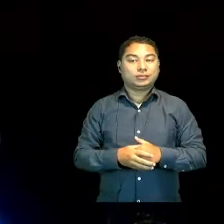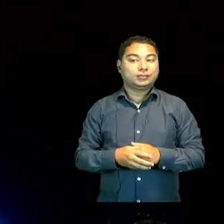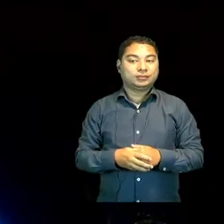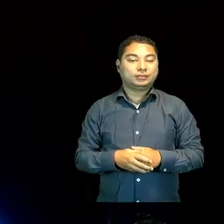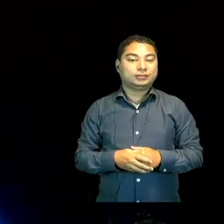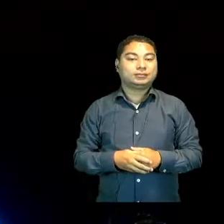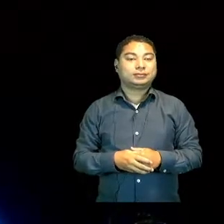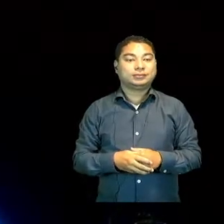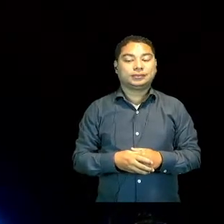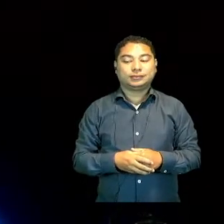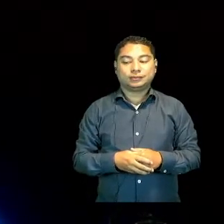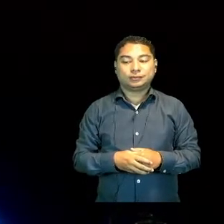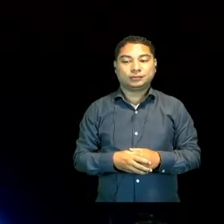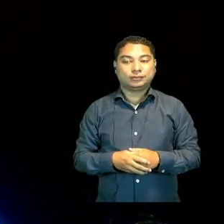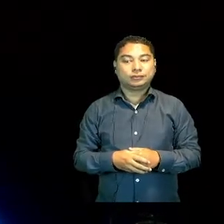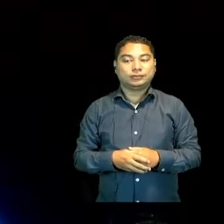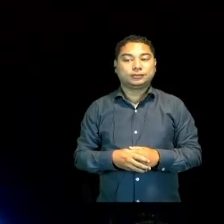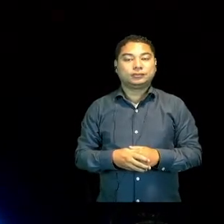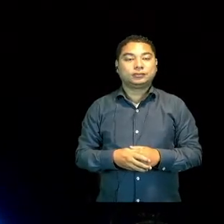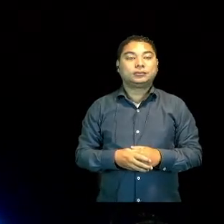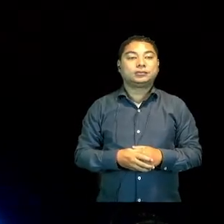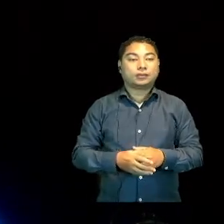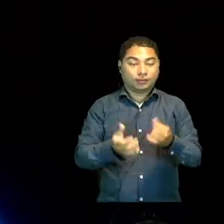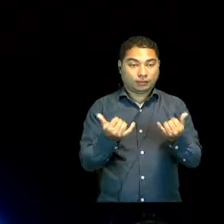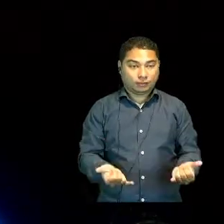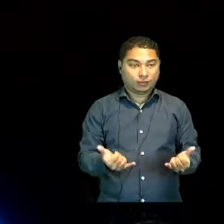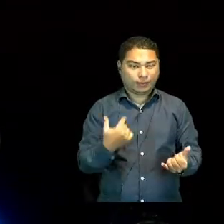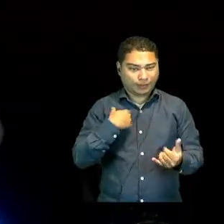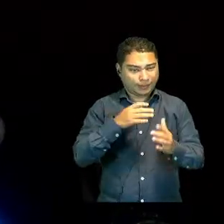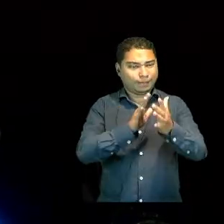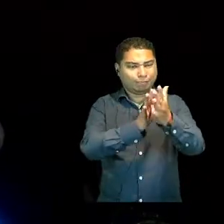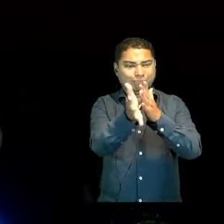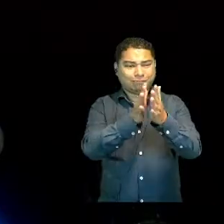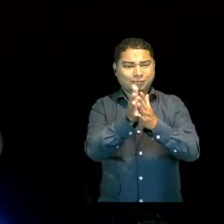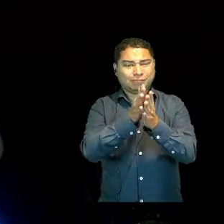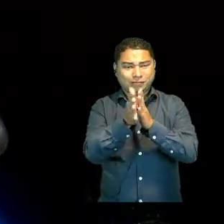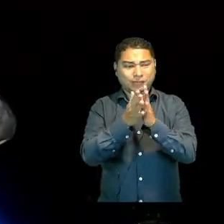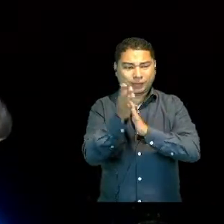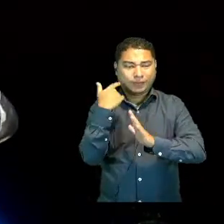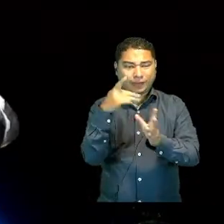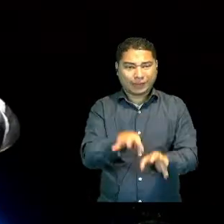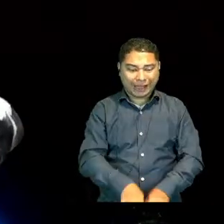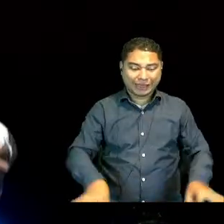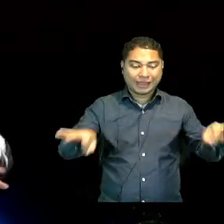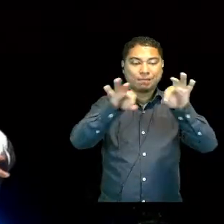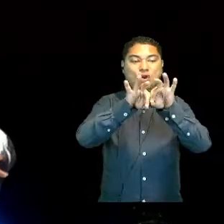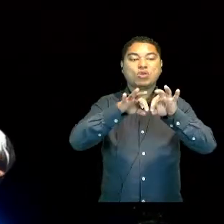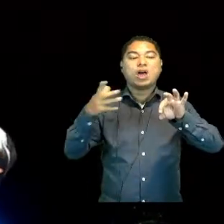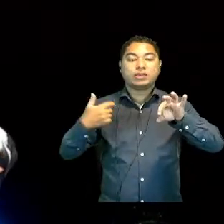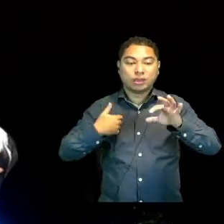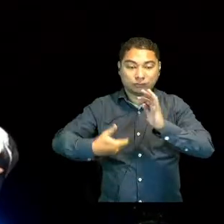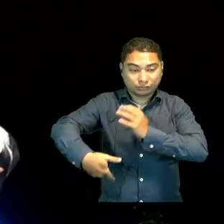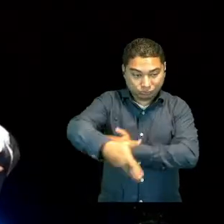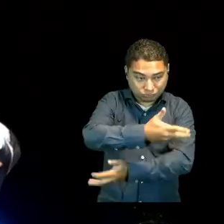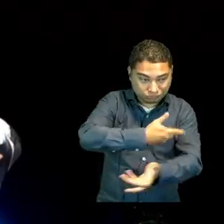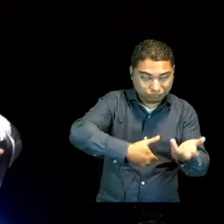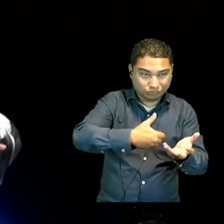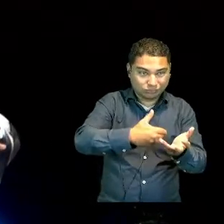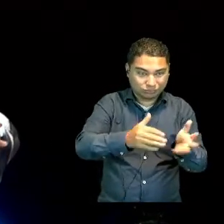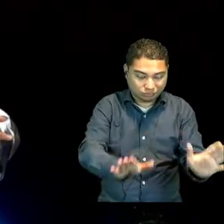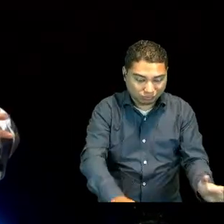so I was going to talk a little bit about the importance of solidarity with non-human animals,